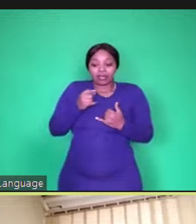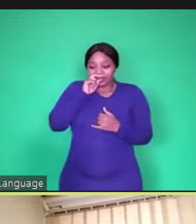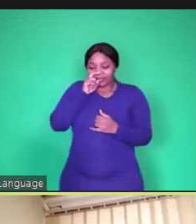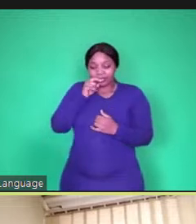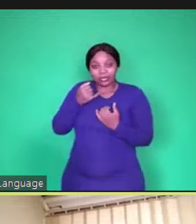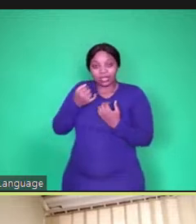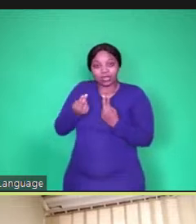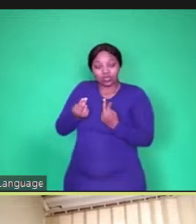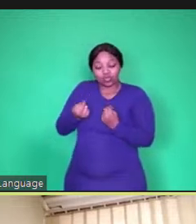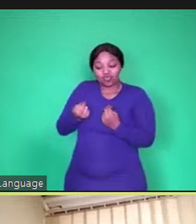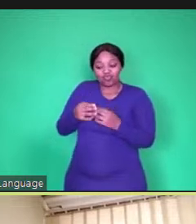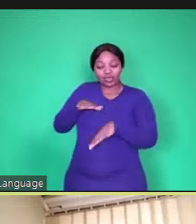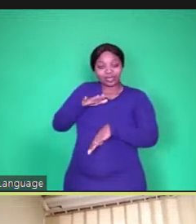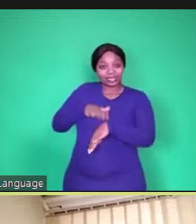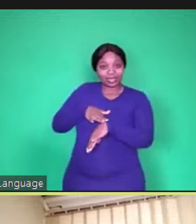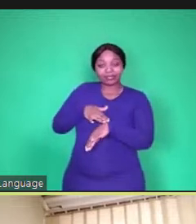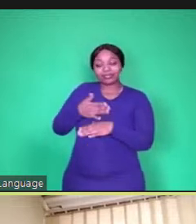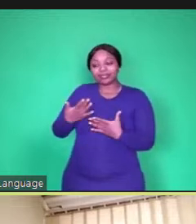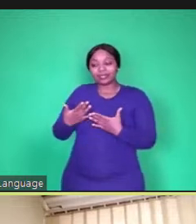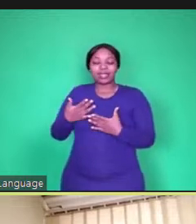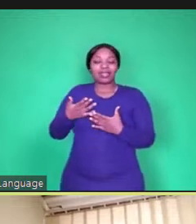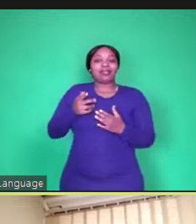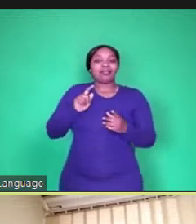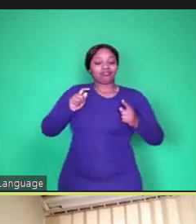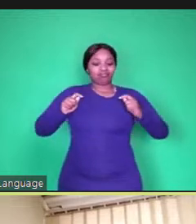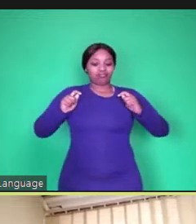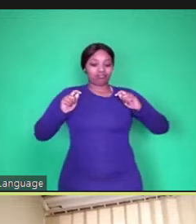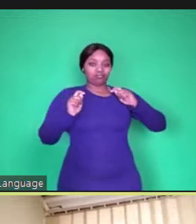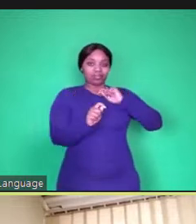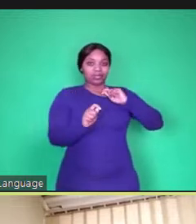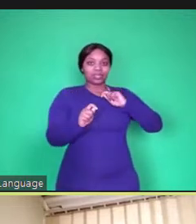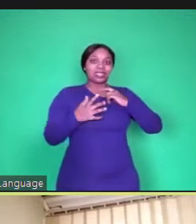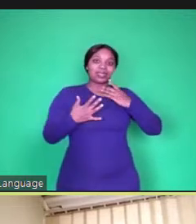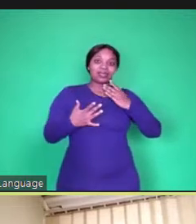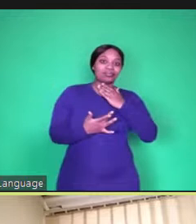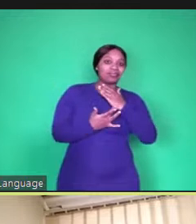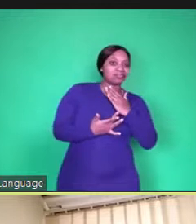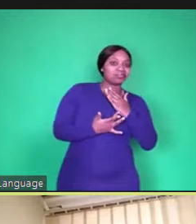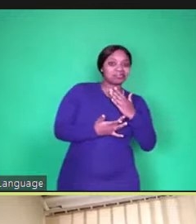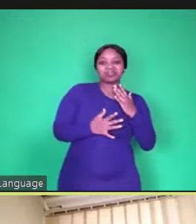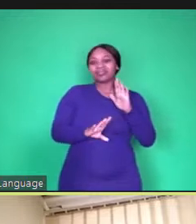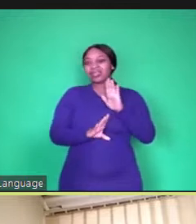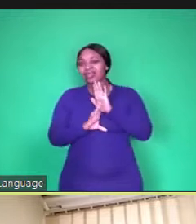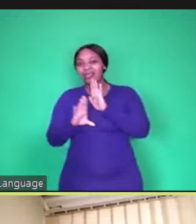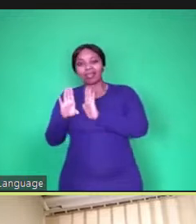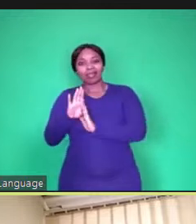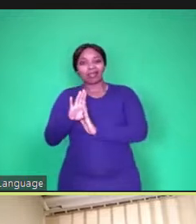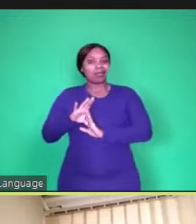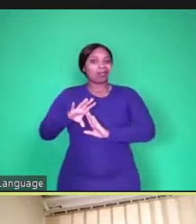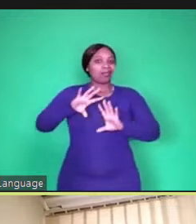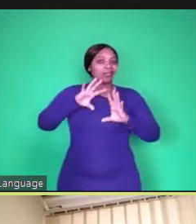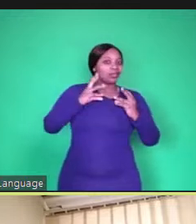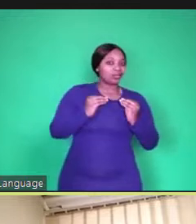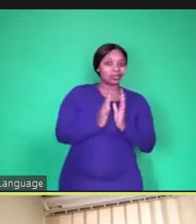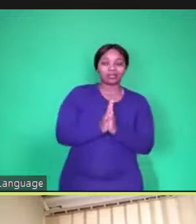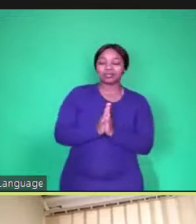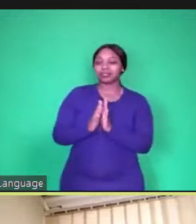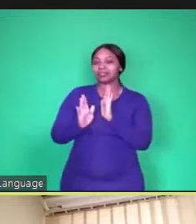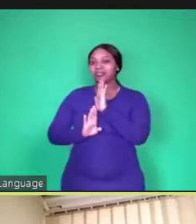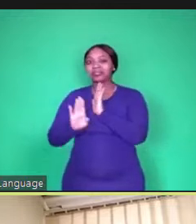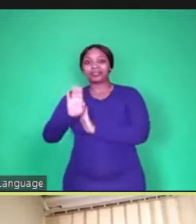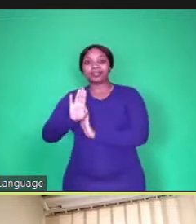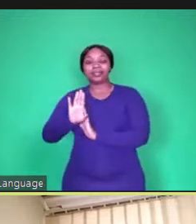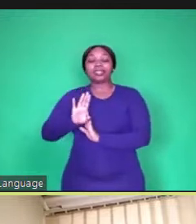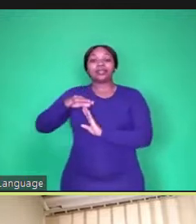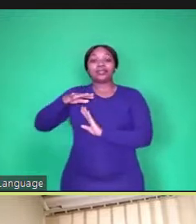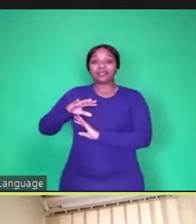to the industrialization. And again, if recalling the scholar like Manuel Castell, he talked